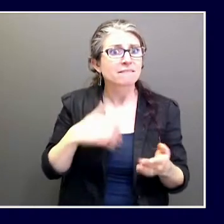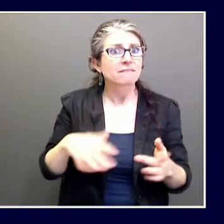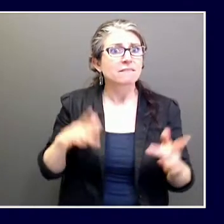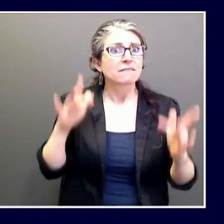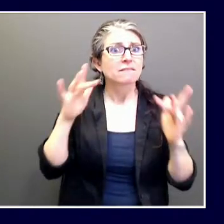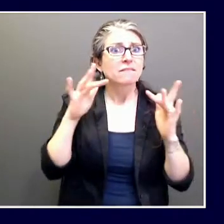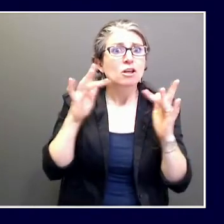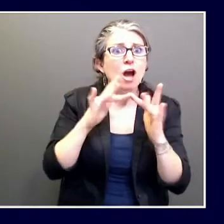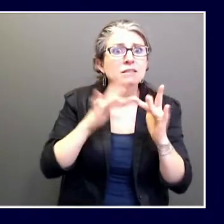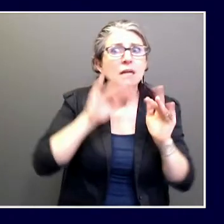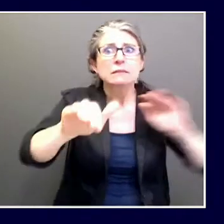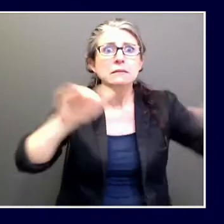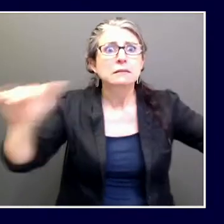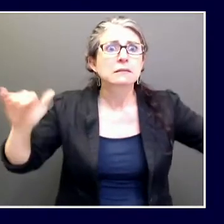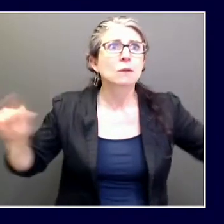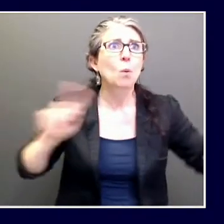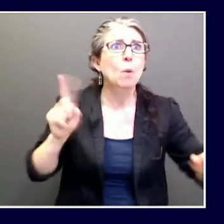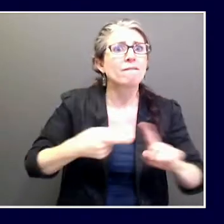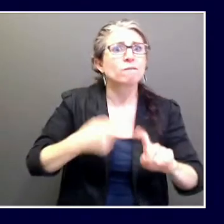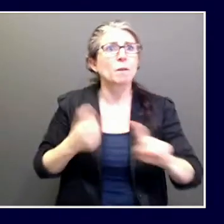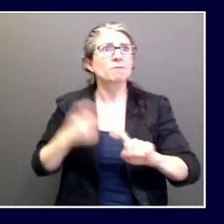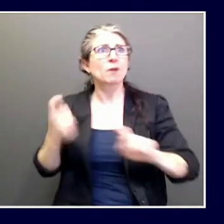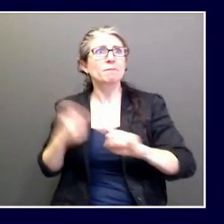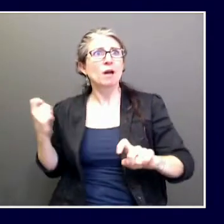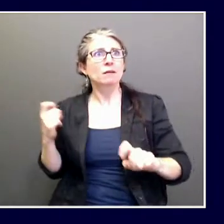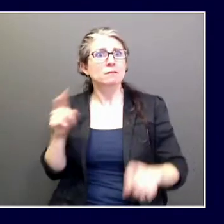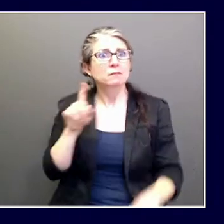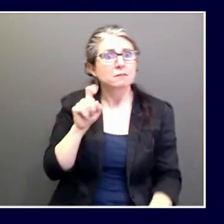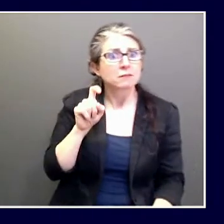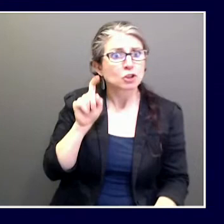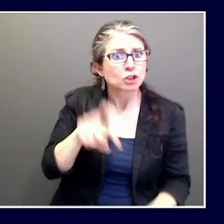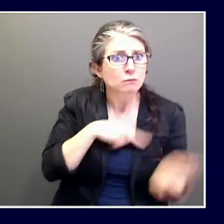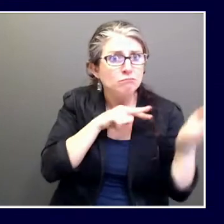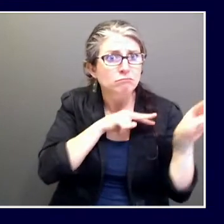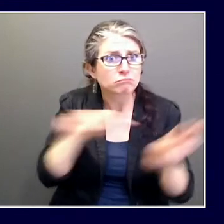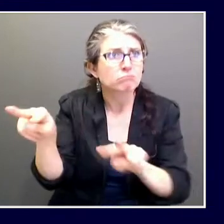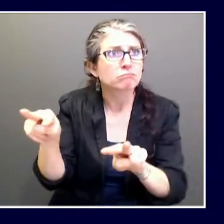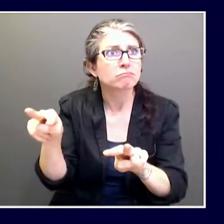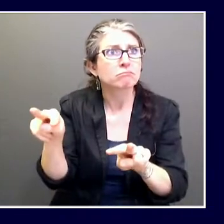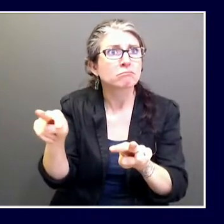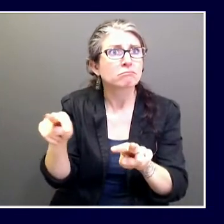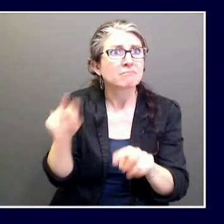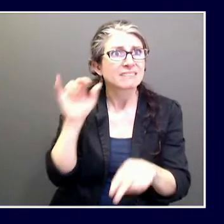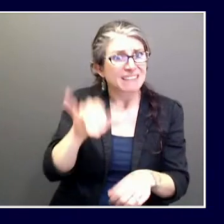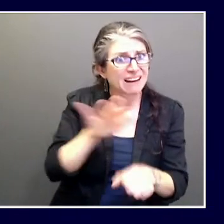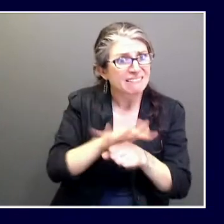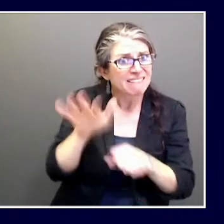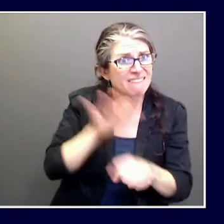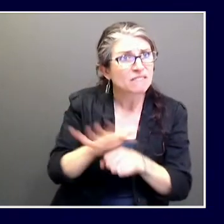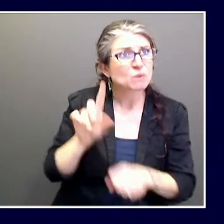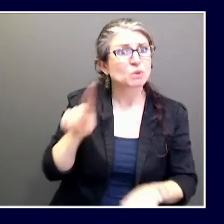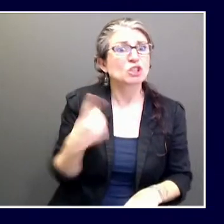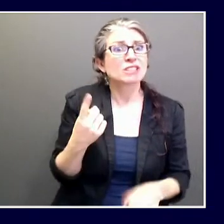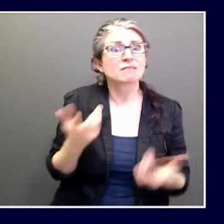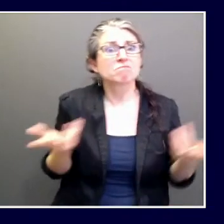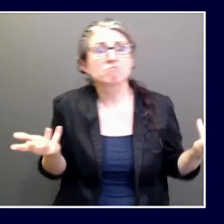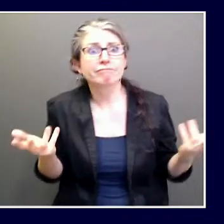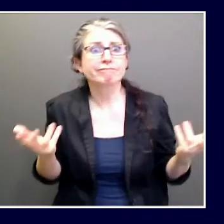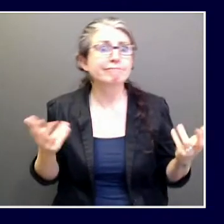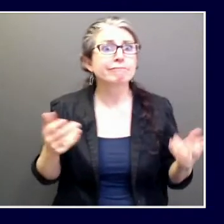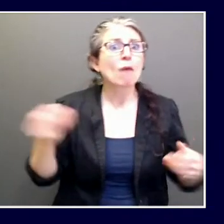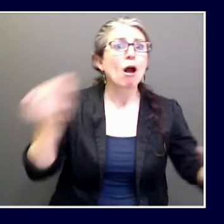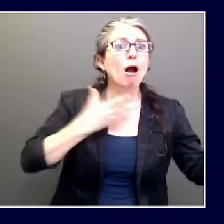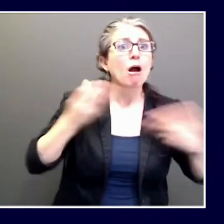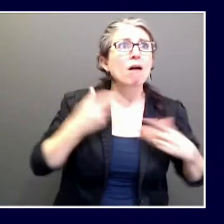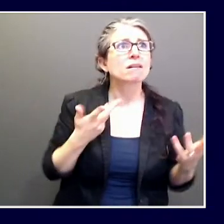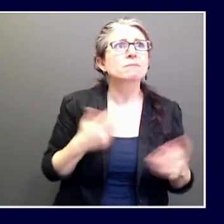current contact tracing infrastructure is enough to contain that? Yep, Dan, I'm glad you raised